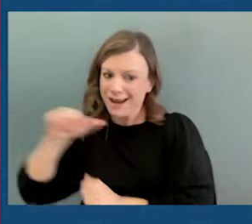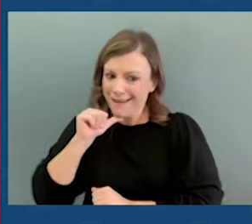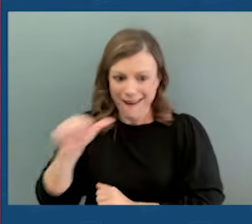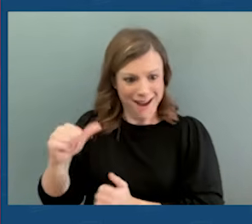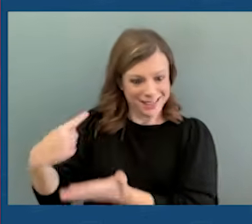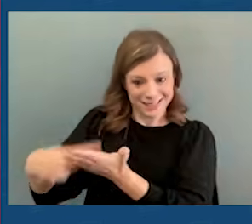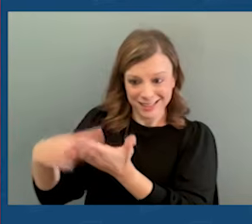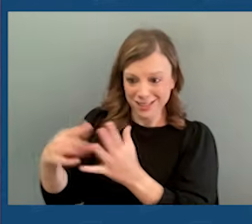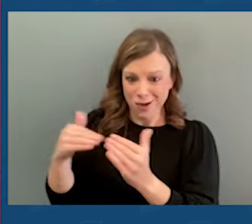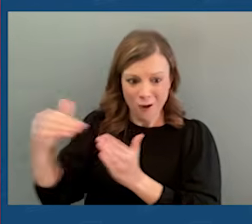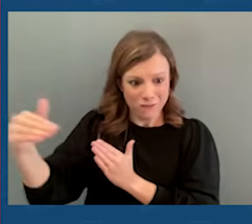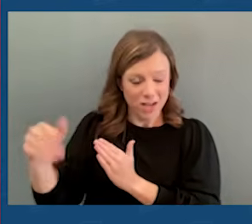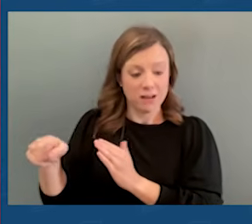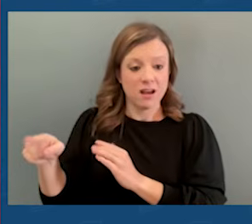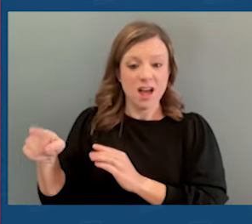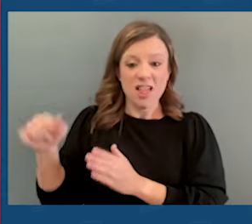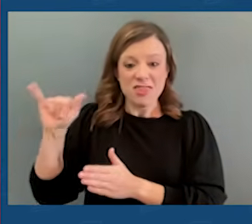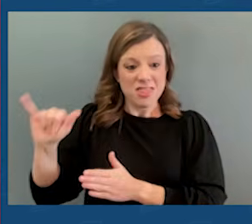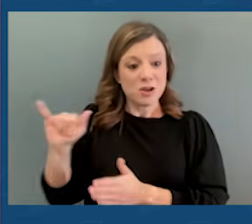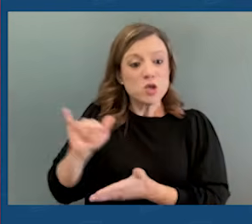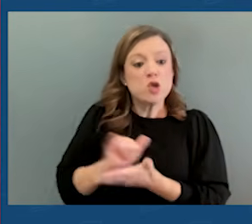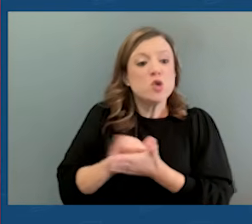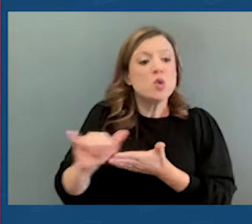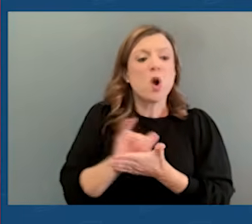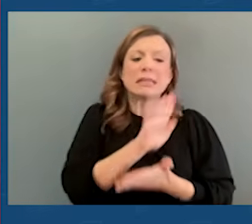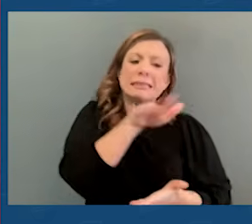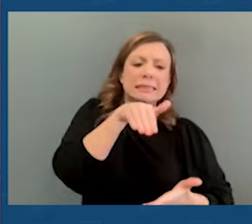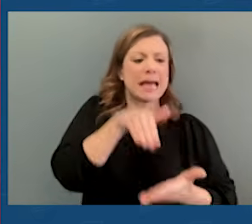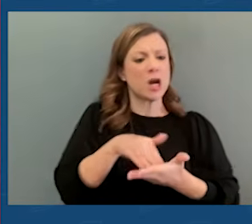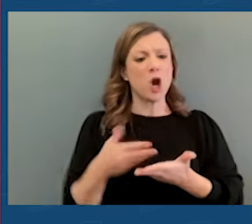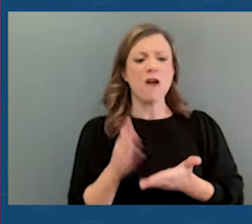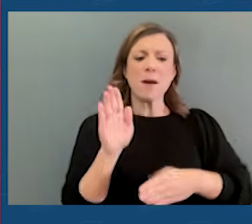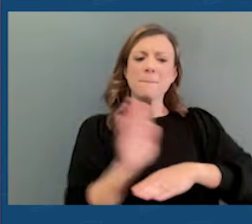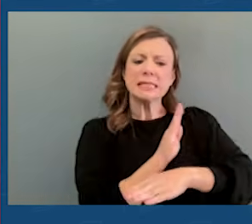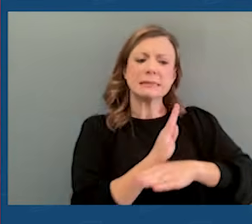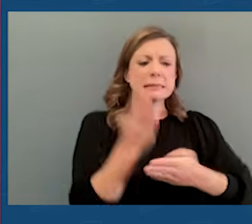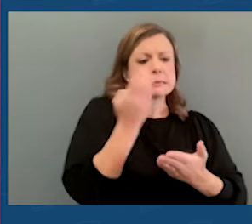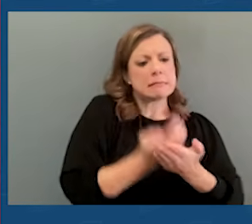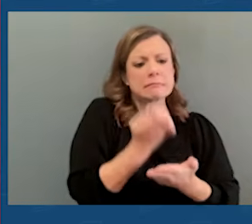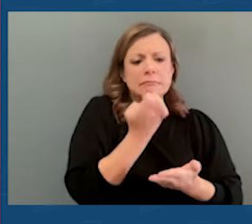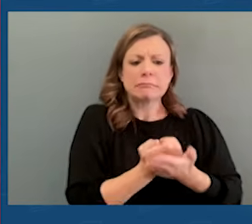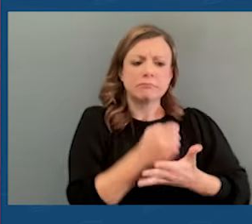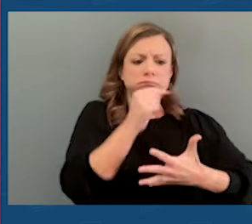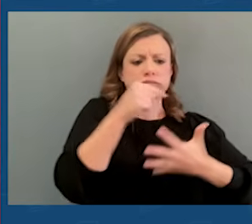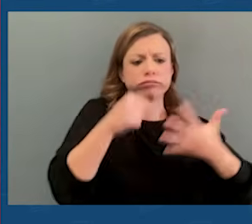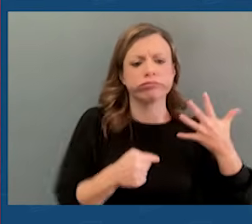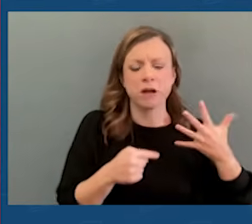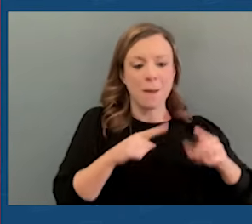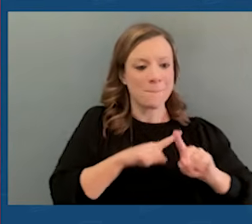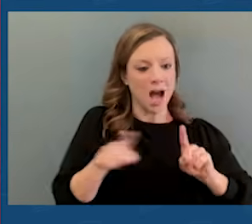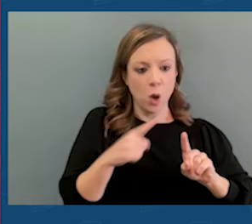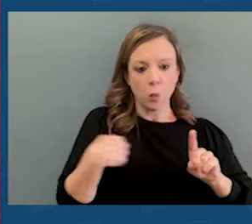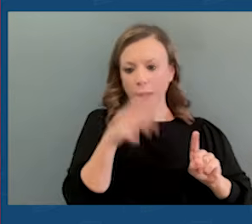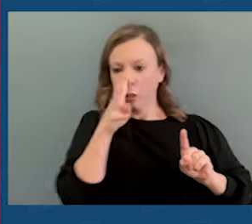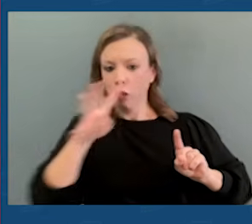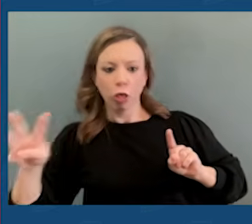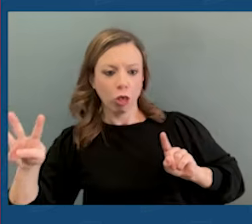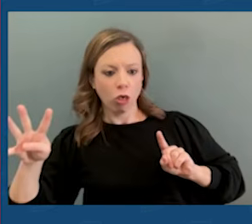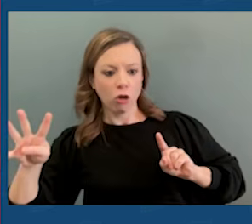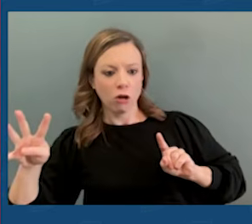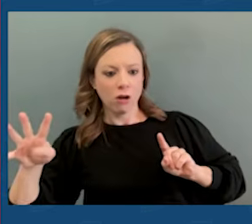American commerce, Wall Street, banking, shipping, insurance, the economic engines of our entire country. And